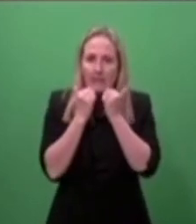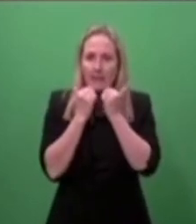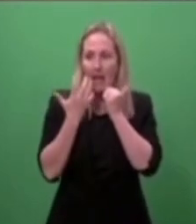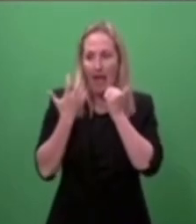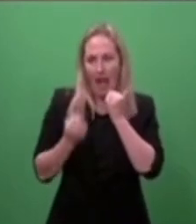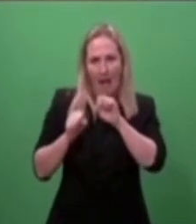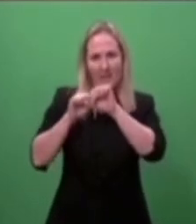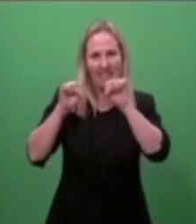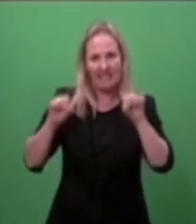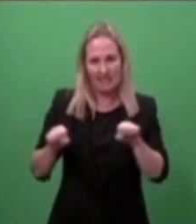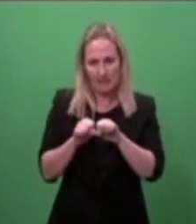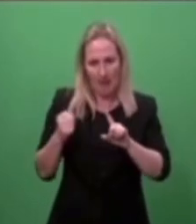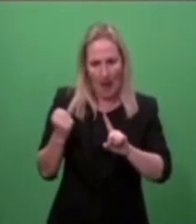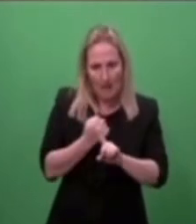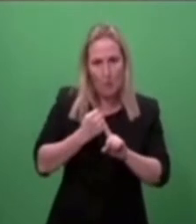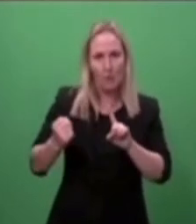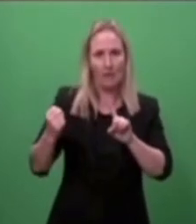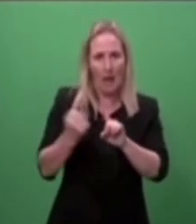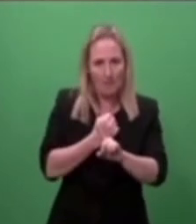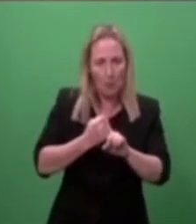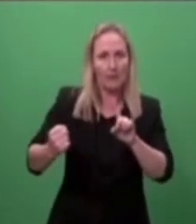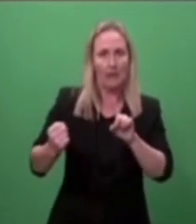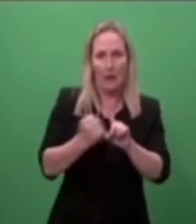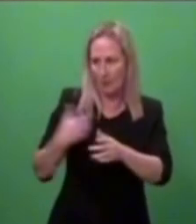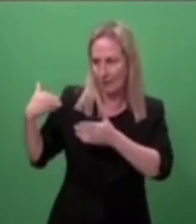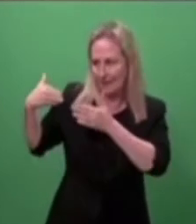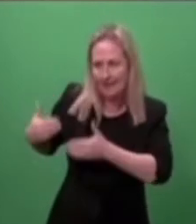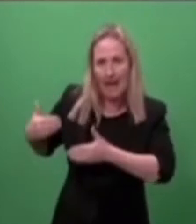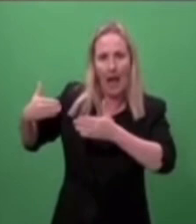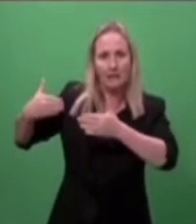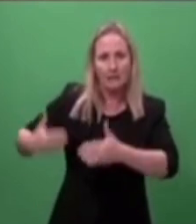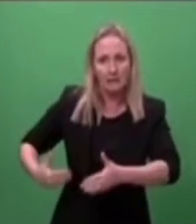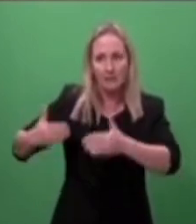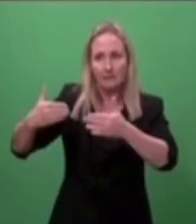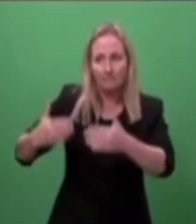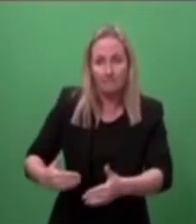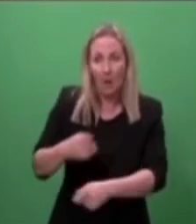for decades by those who were supposed to protect us.